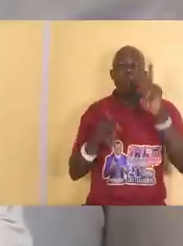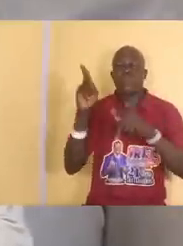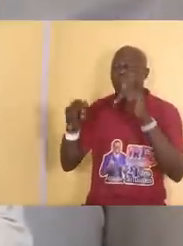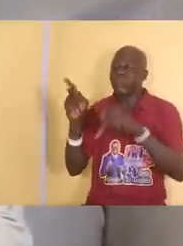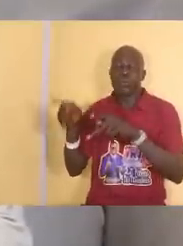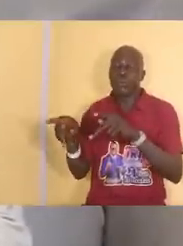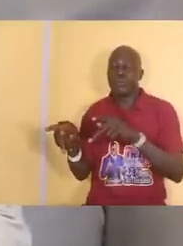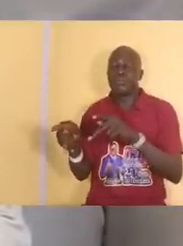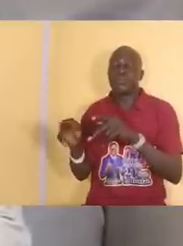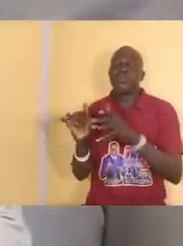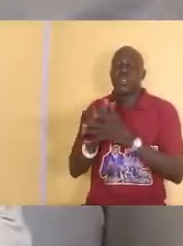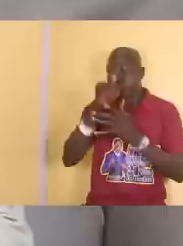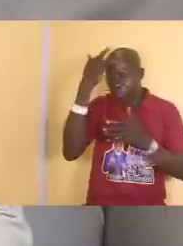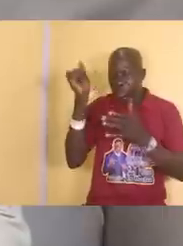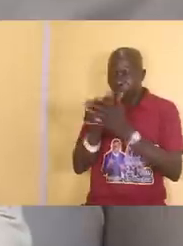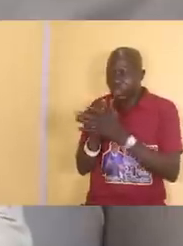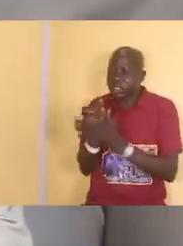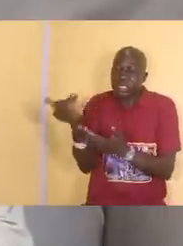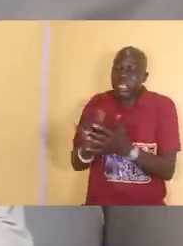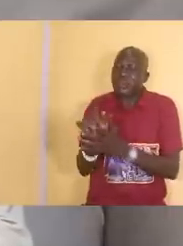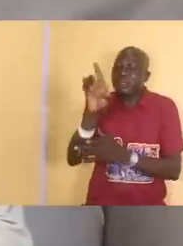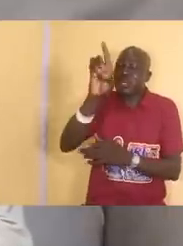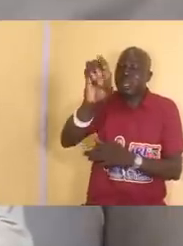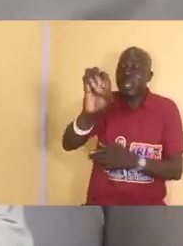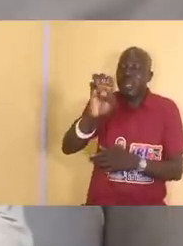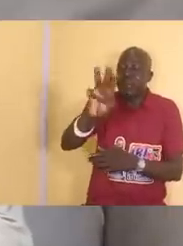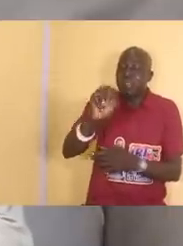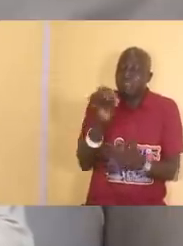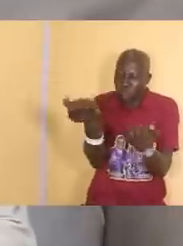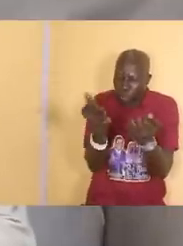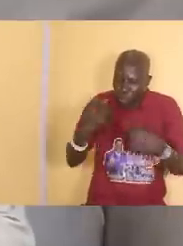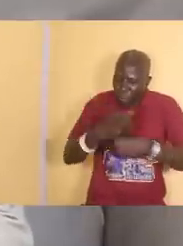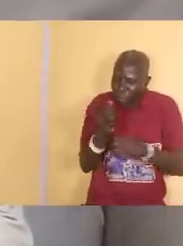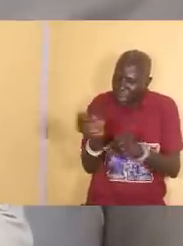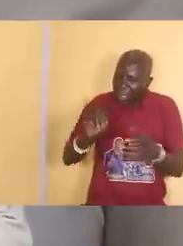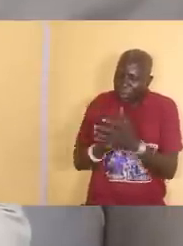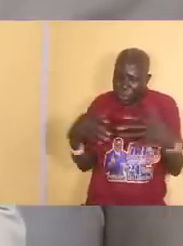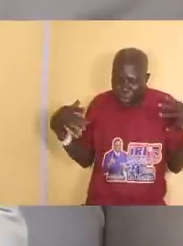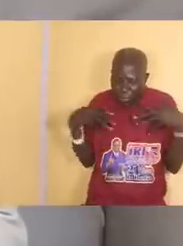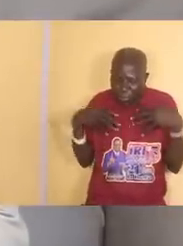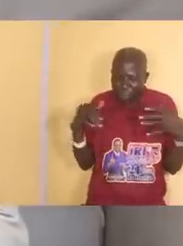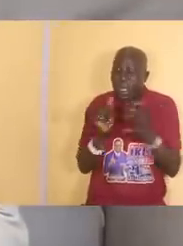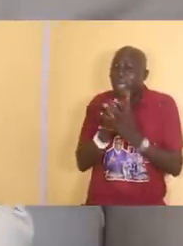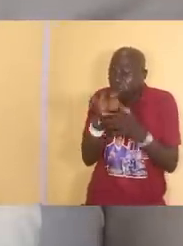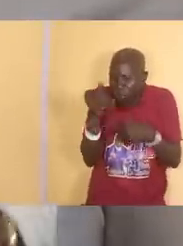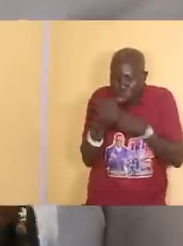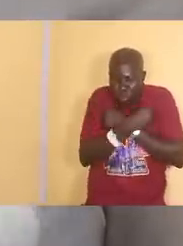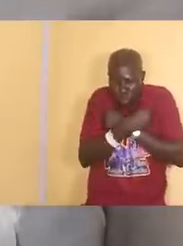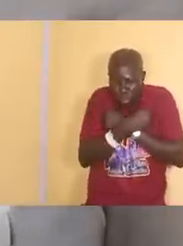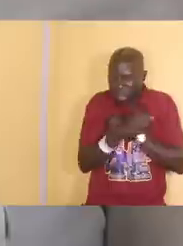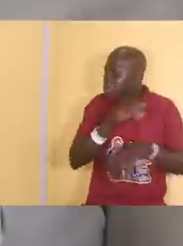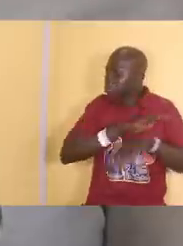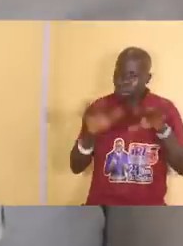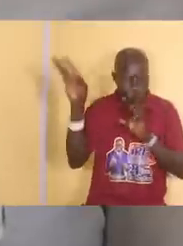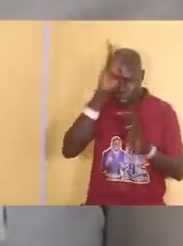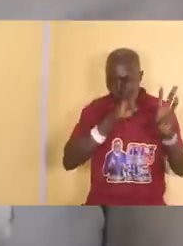there are some people that death will make you to be dismayed. Yeah, you have been so panicked.